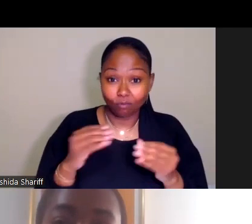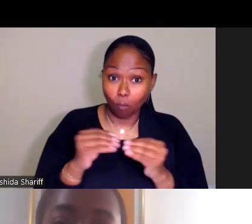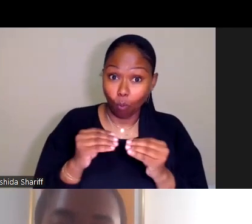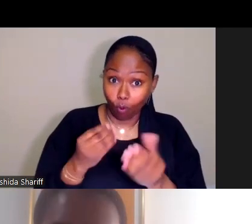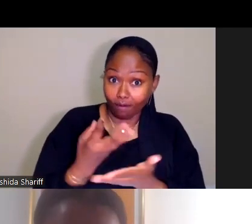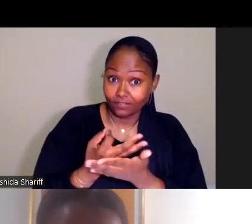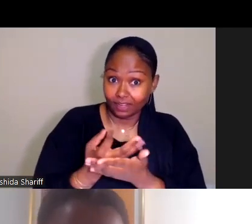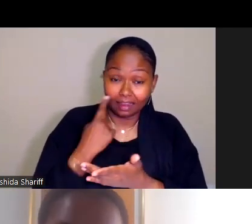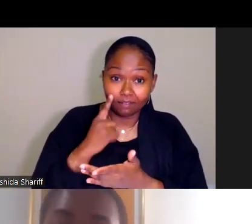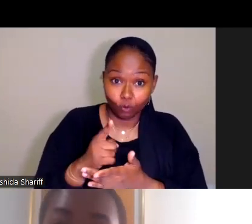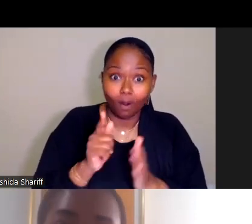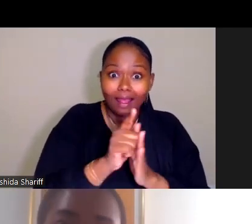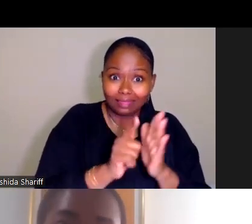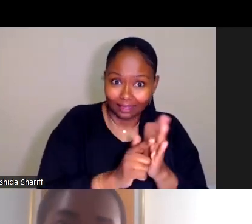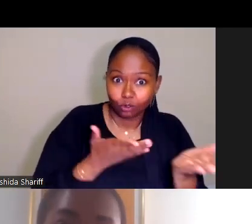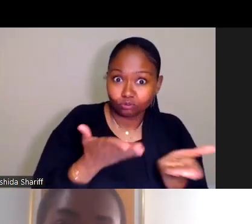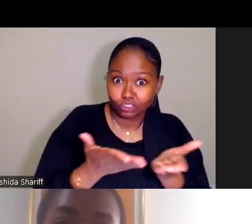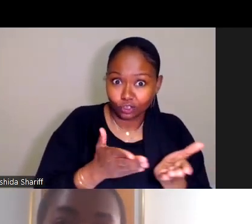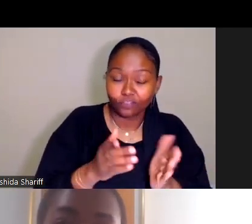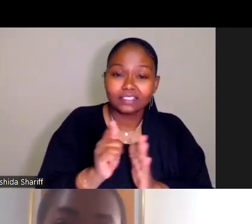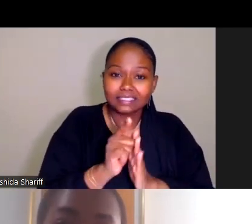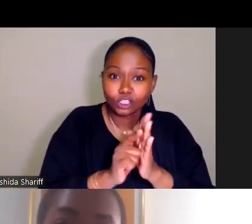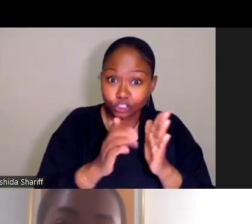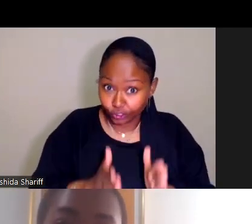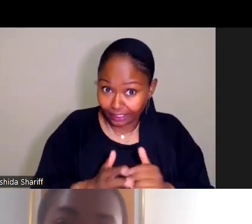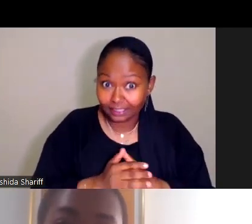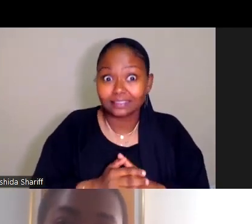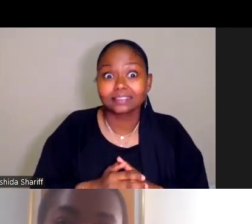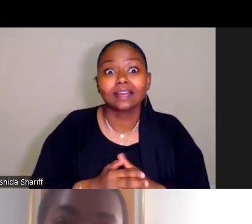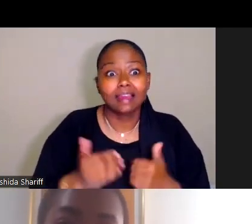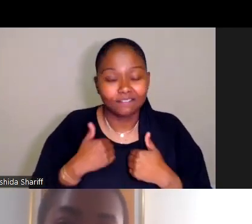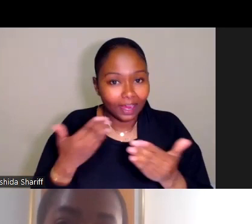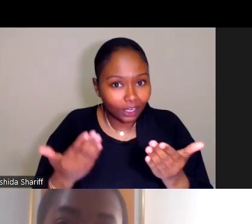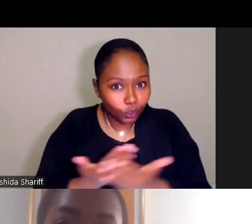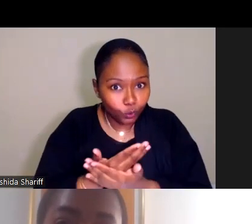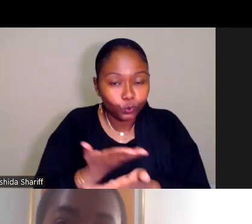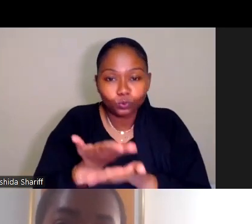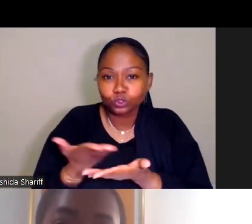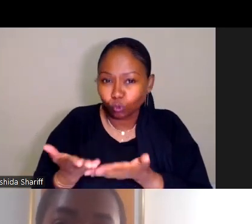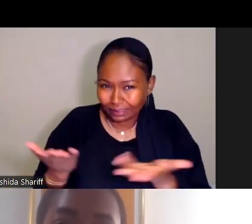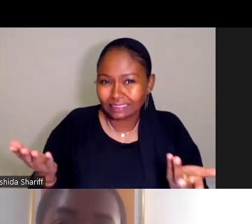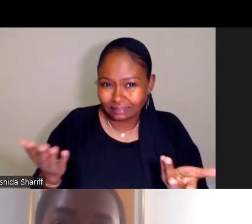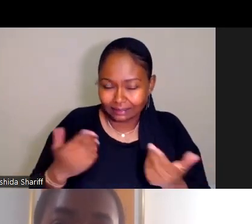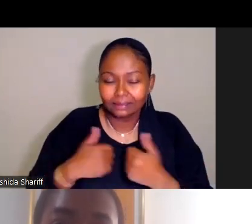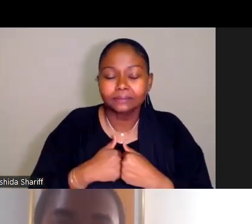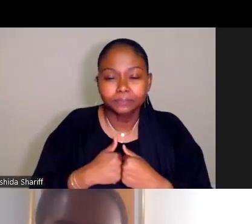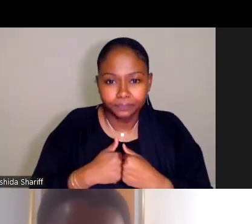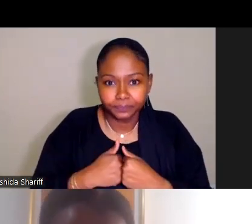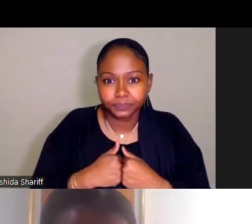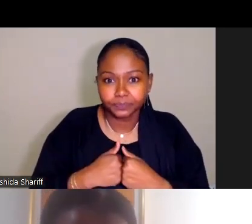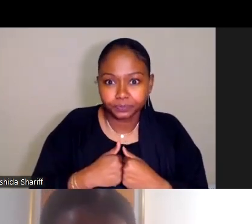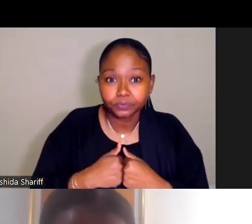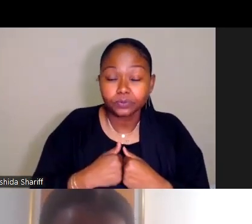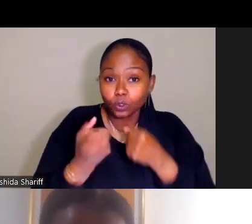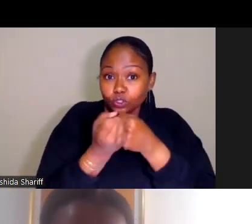legal services attorneys. So creating new sources and finding new sources of funding so that they can better serve older adults and people living with